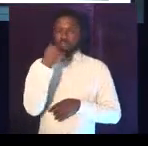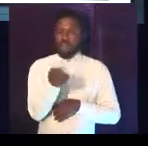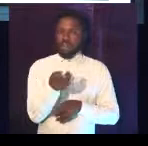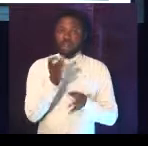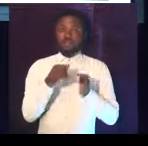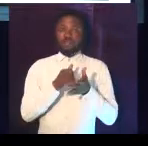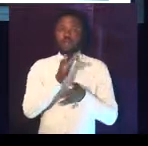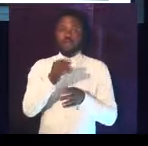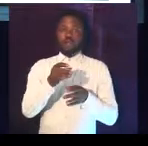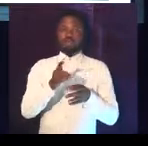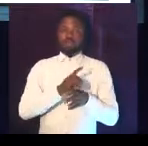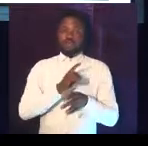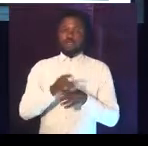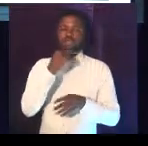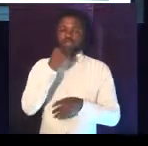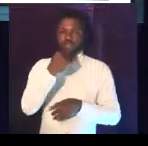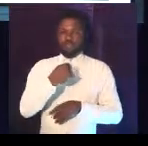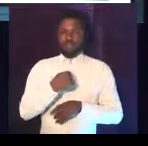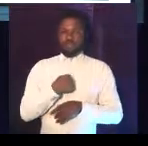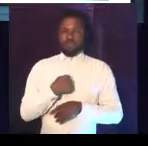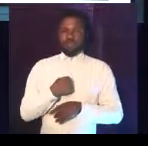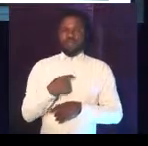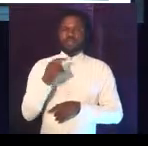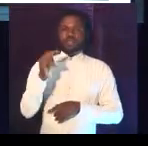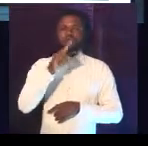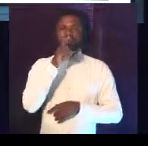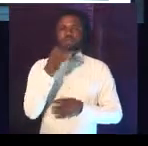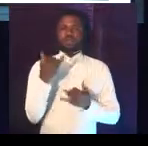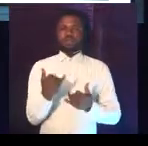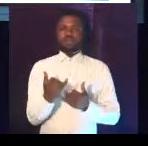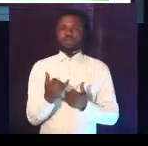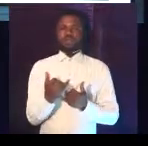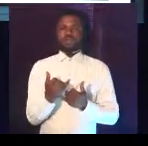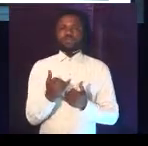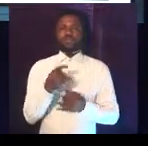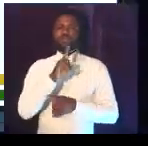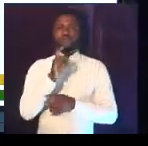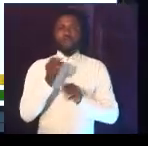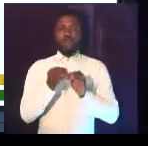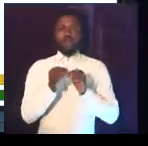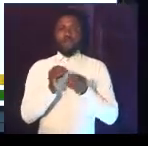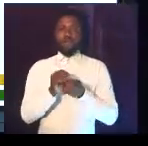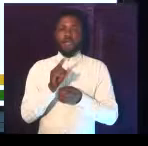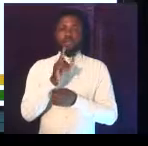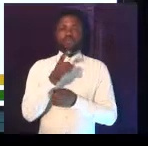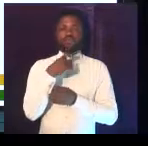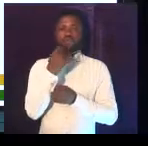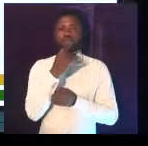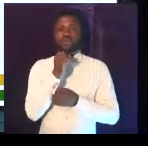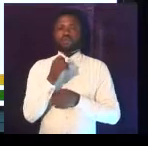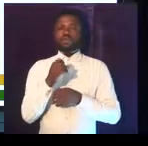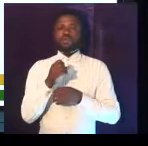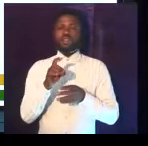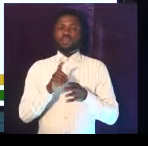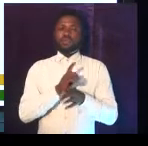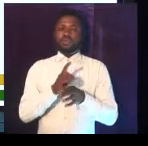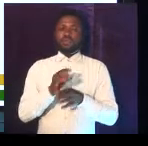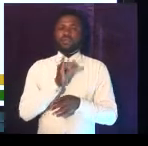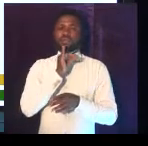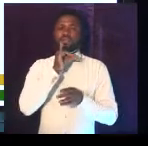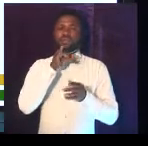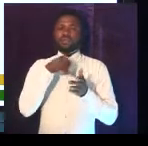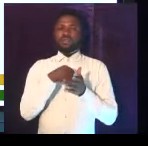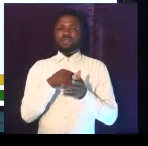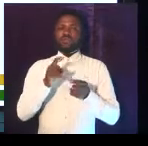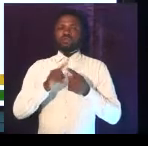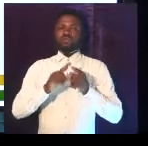of the government. If it's your own duty, you say my own duty. So the question now. Question number one. Whose duty